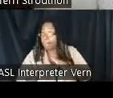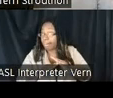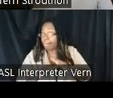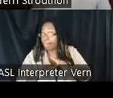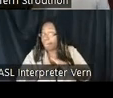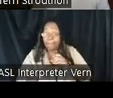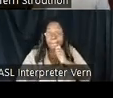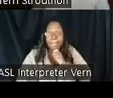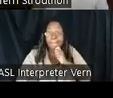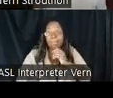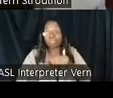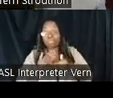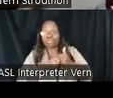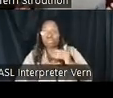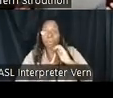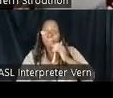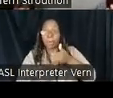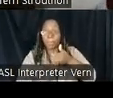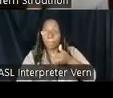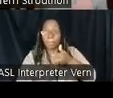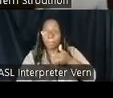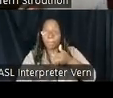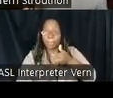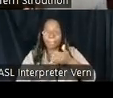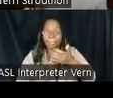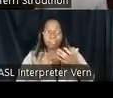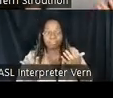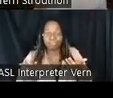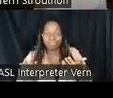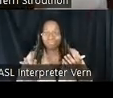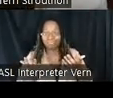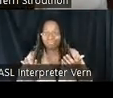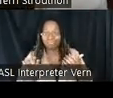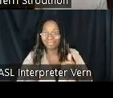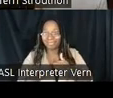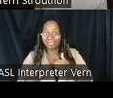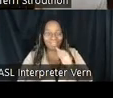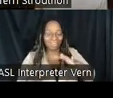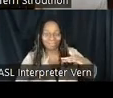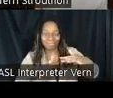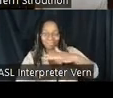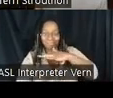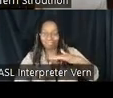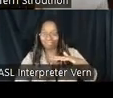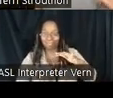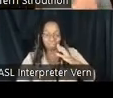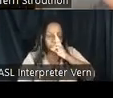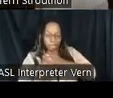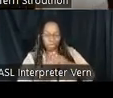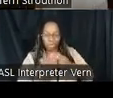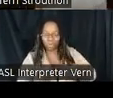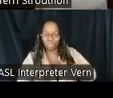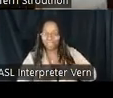not show that authenticity, because we've been not received in our authenticity. We've